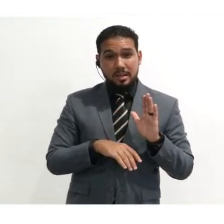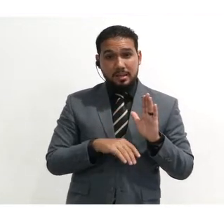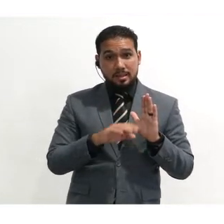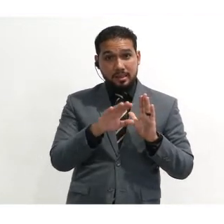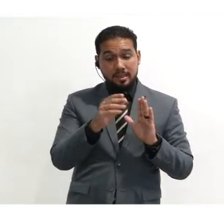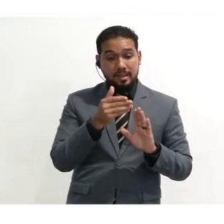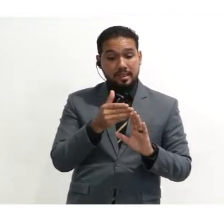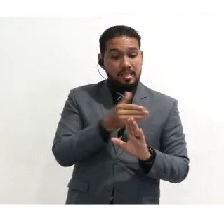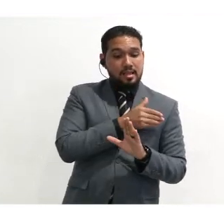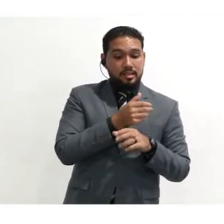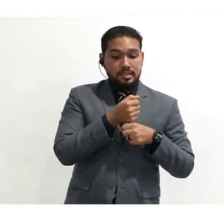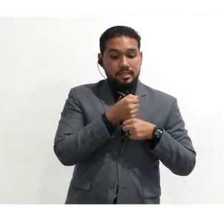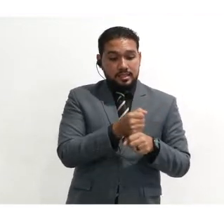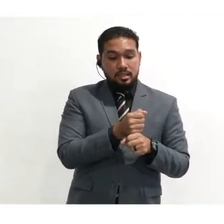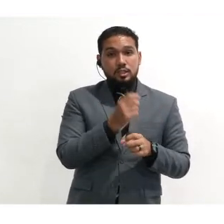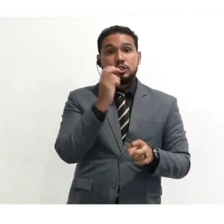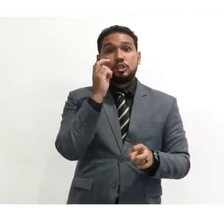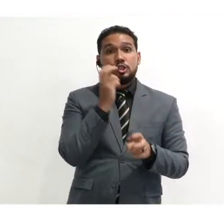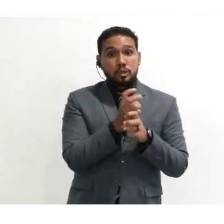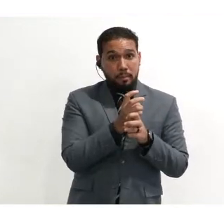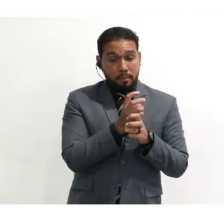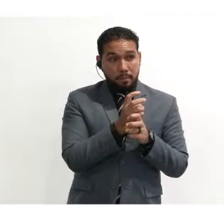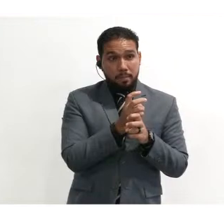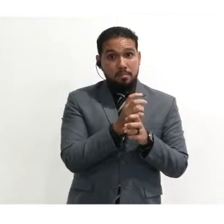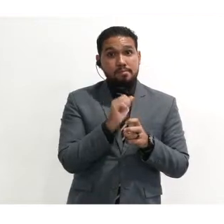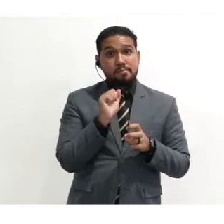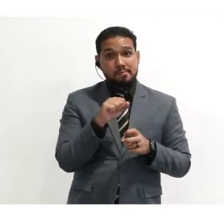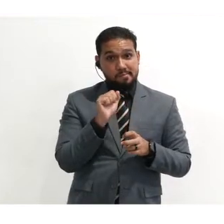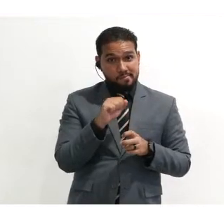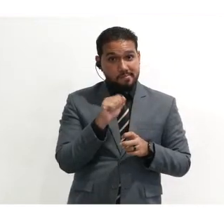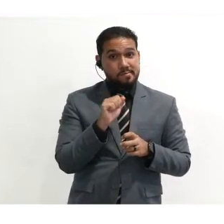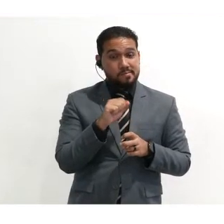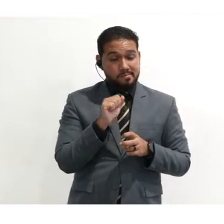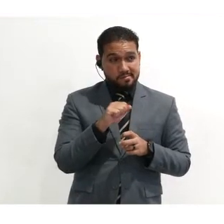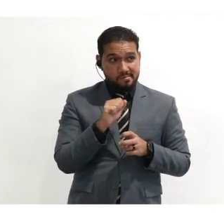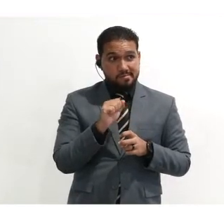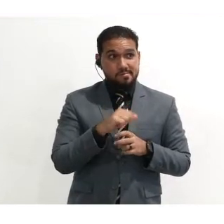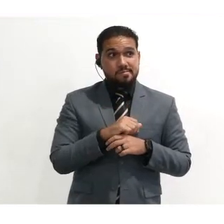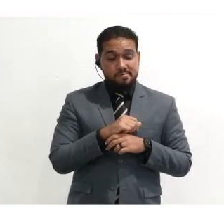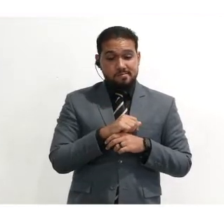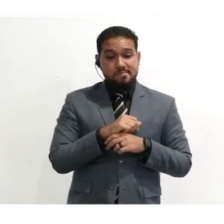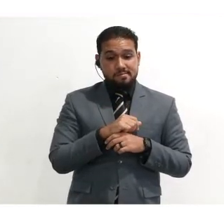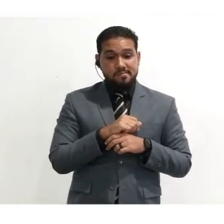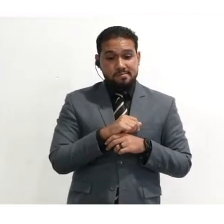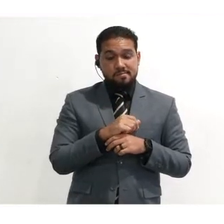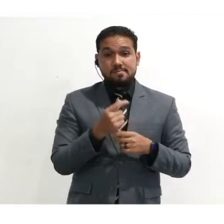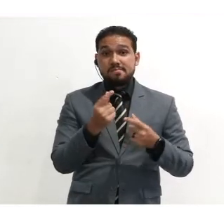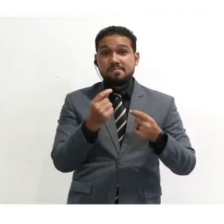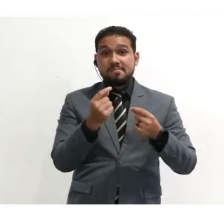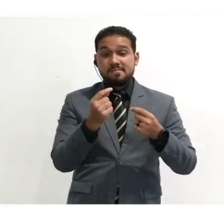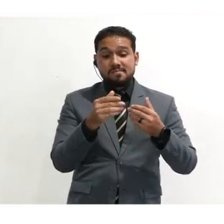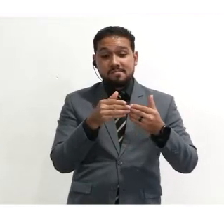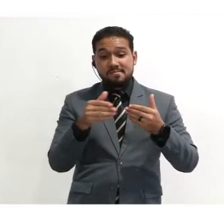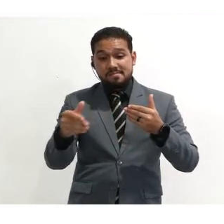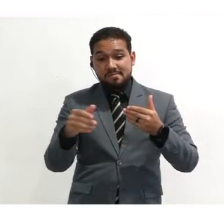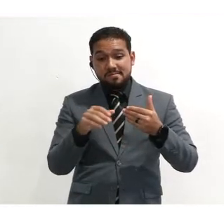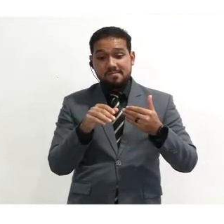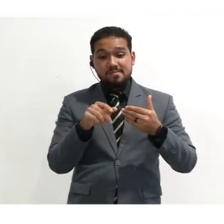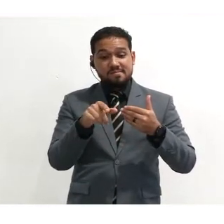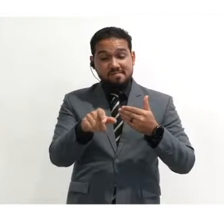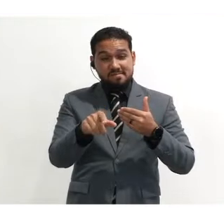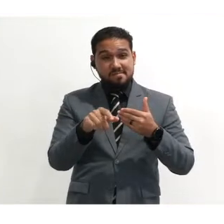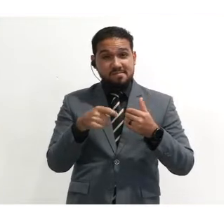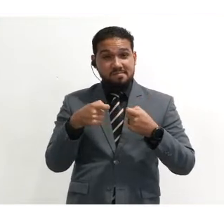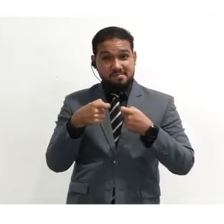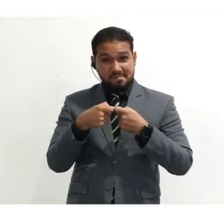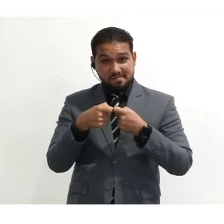truly one of the aspects of the industry, the semiconductor industry, is because of that densification, the price has come down,